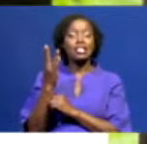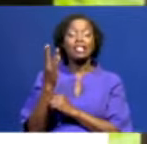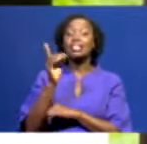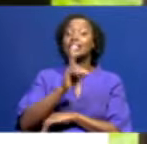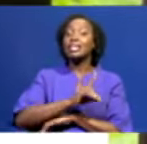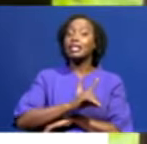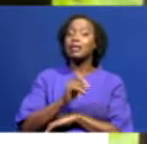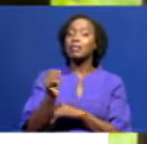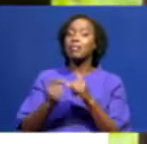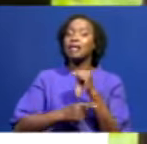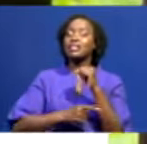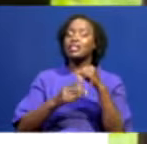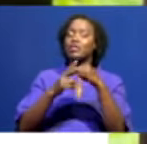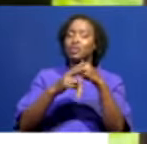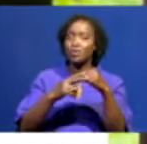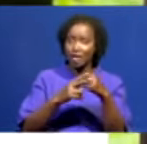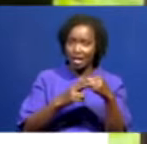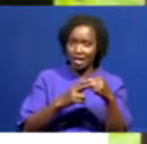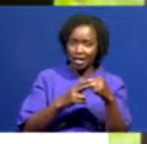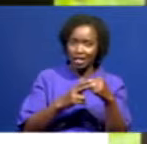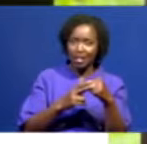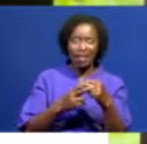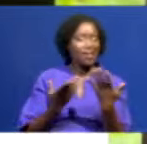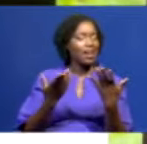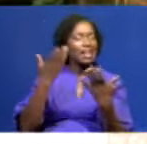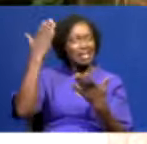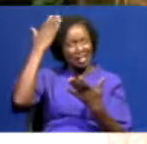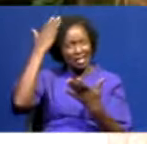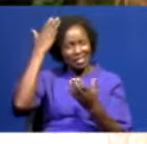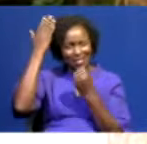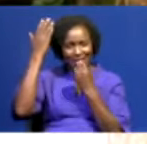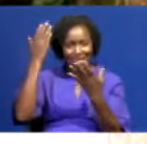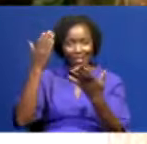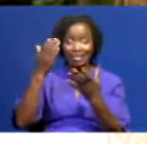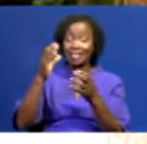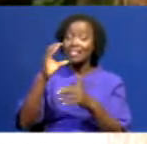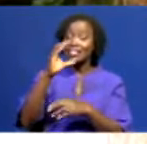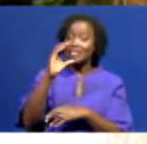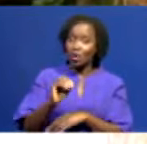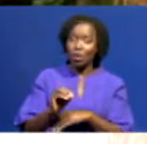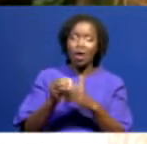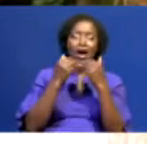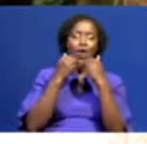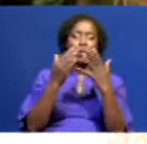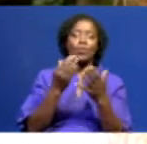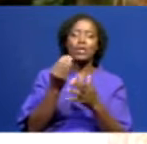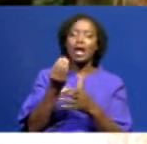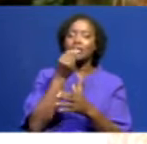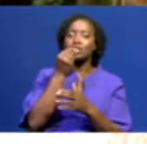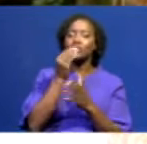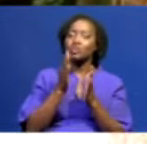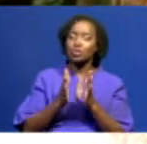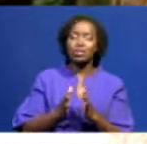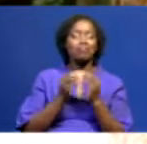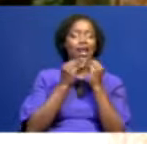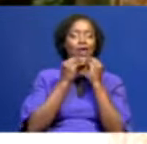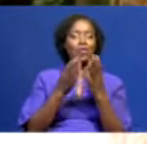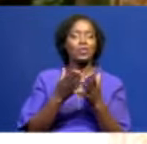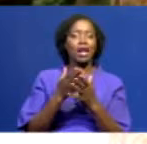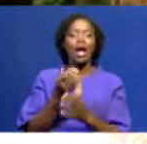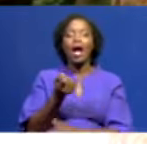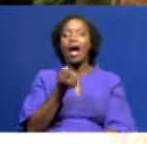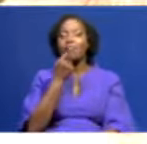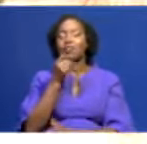of July, there will be no nurses, no clinic officers, no nutritionists, no pharmaceutical